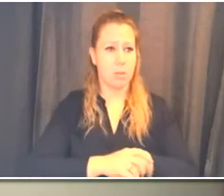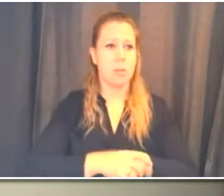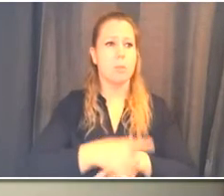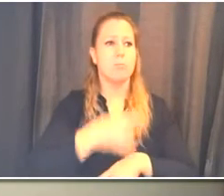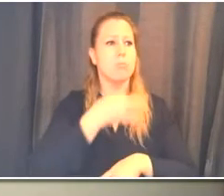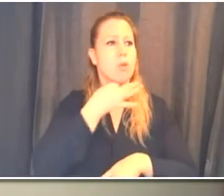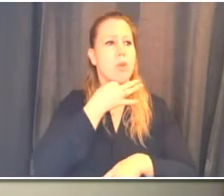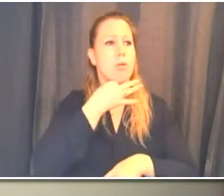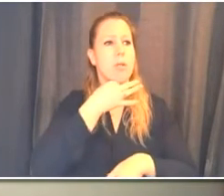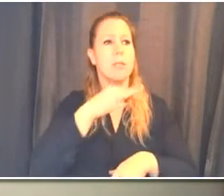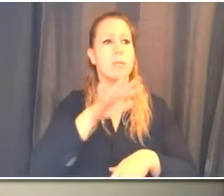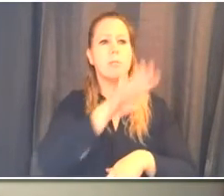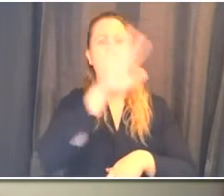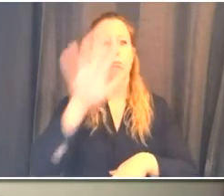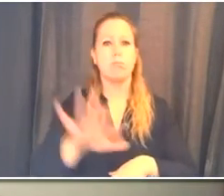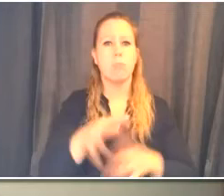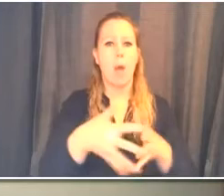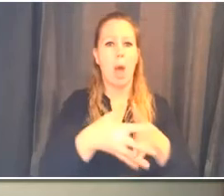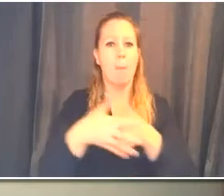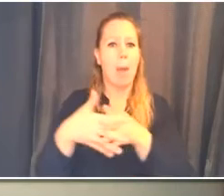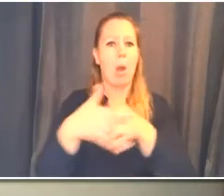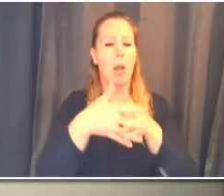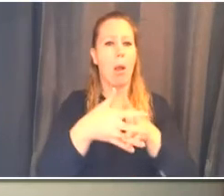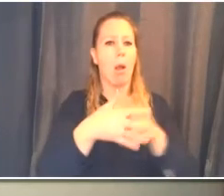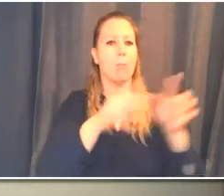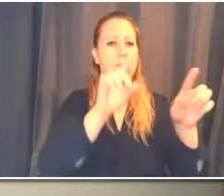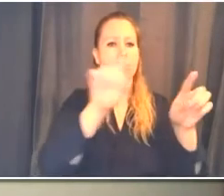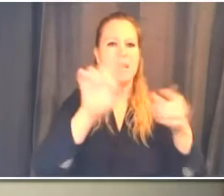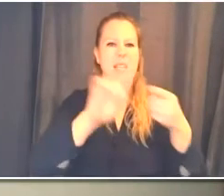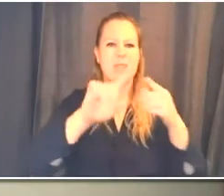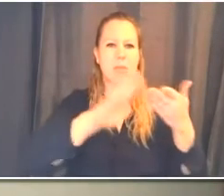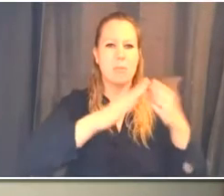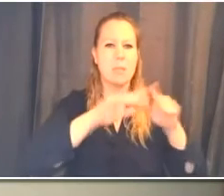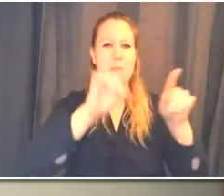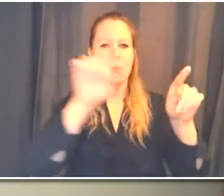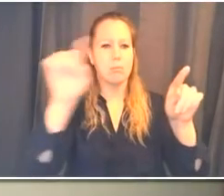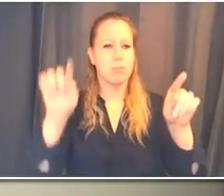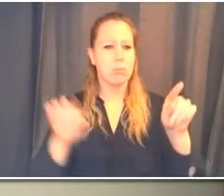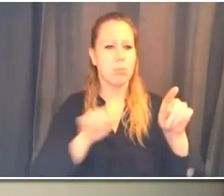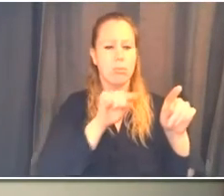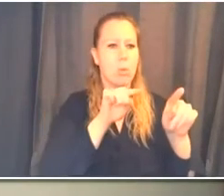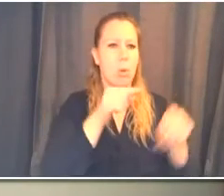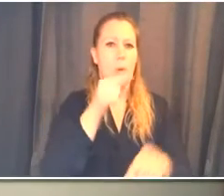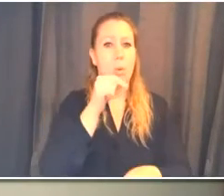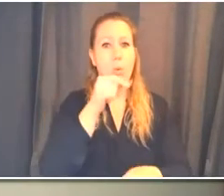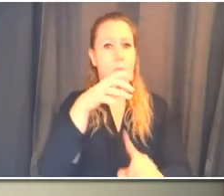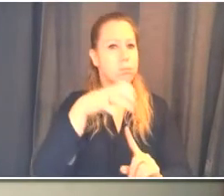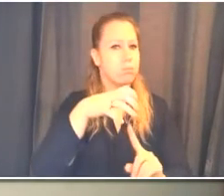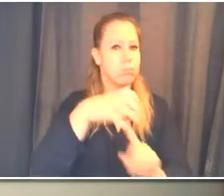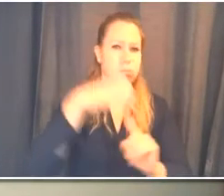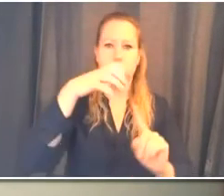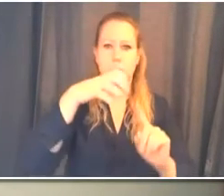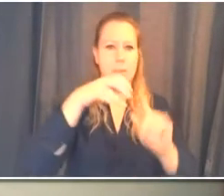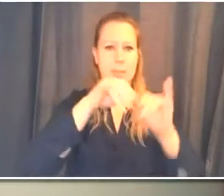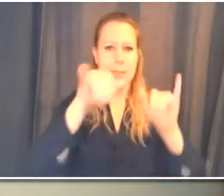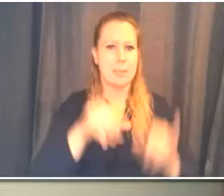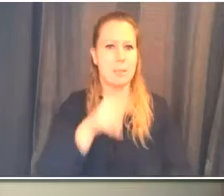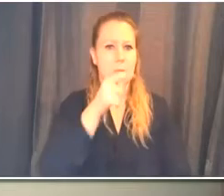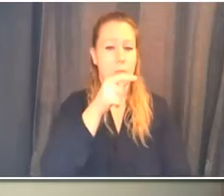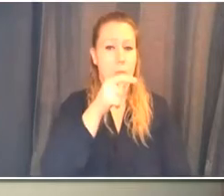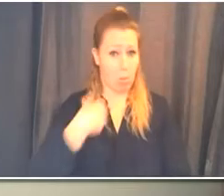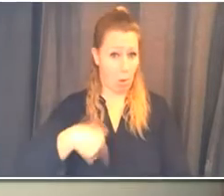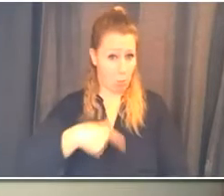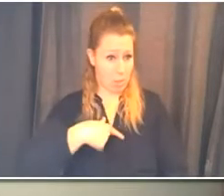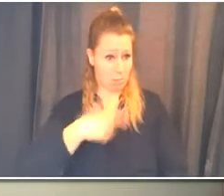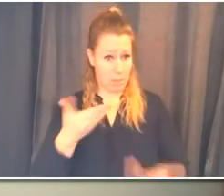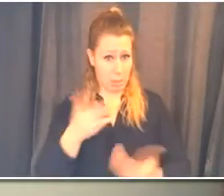enforcement agencies around the country we read the the weekly newsletters of all the different practices um we're all on board